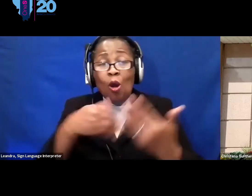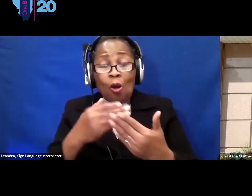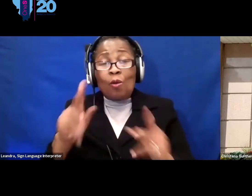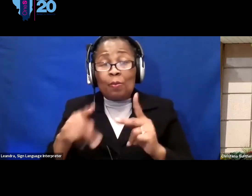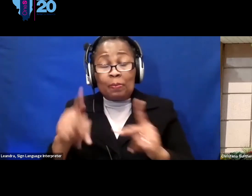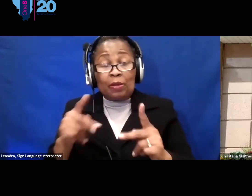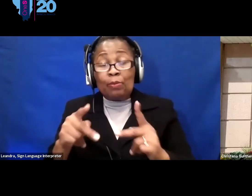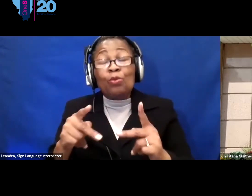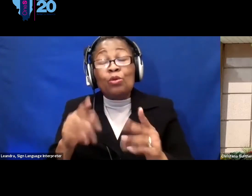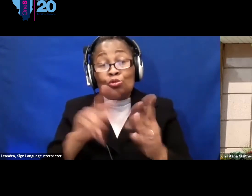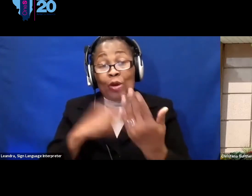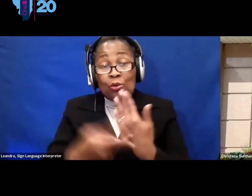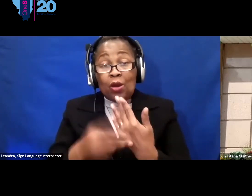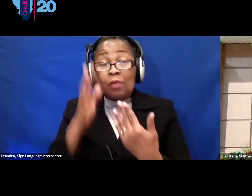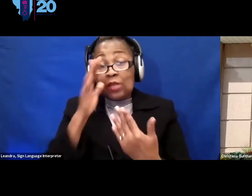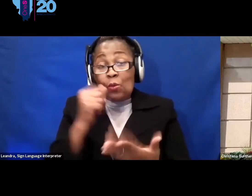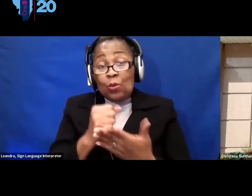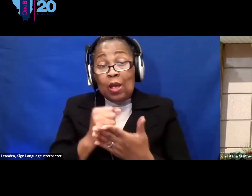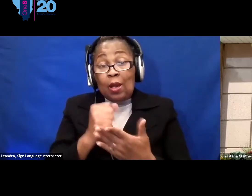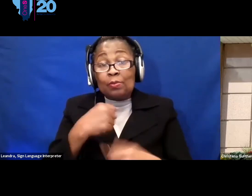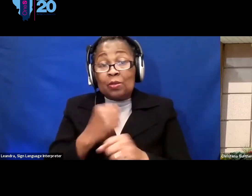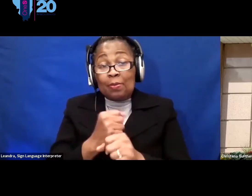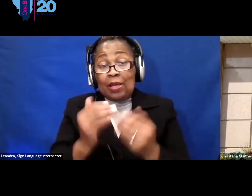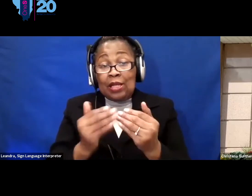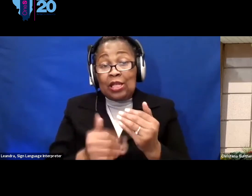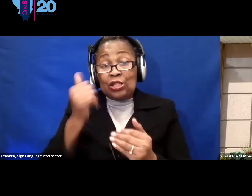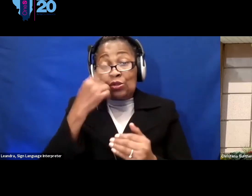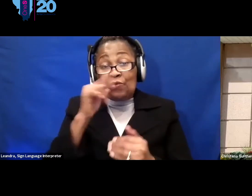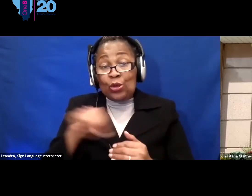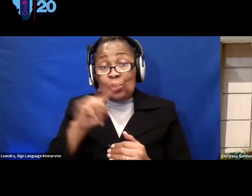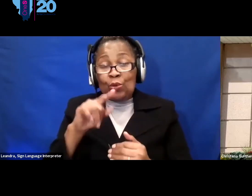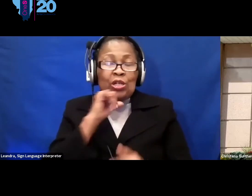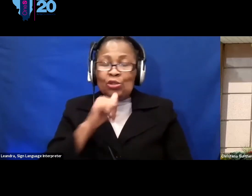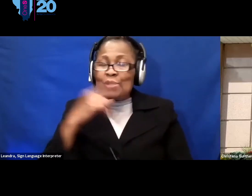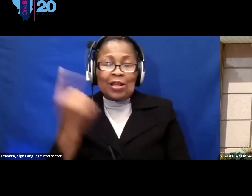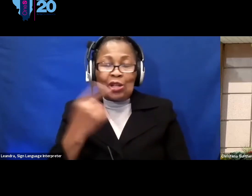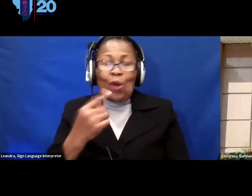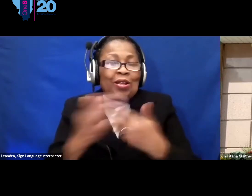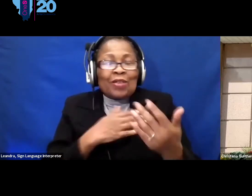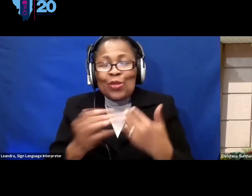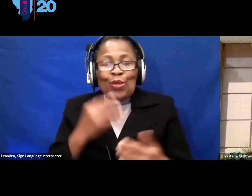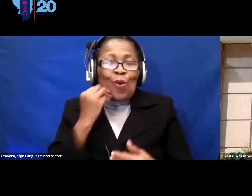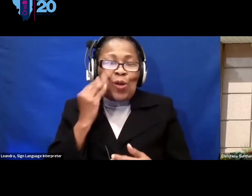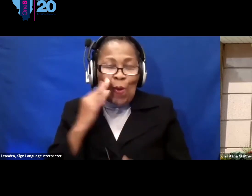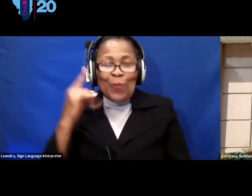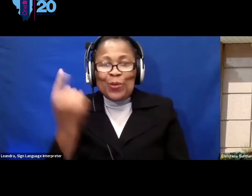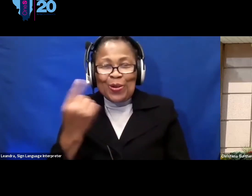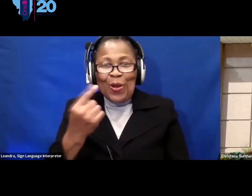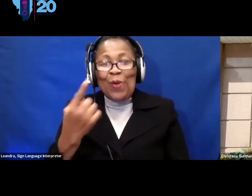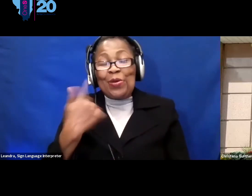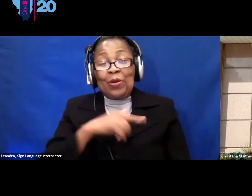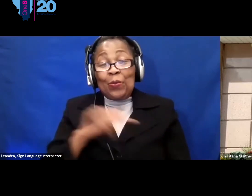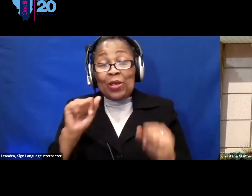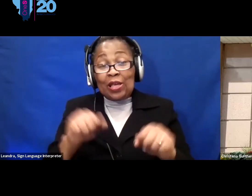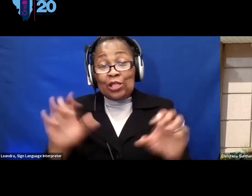programs, and we will help you to make it easier for you. So you're not in this alone. Even if you're alone in your home, we can do this together and we can